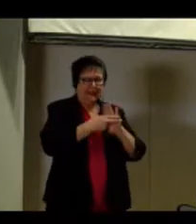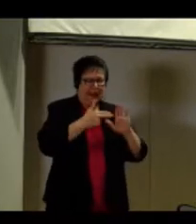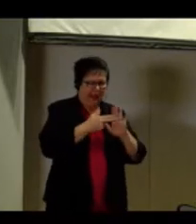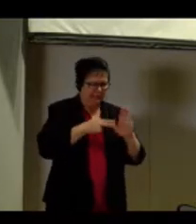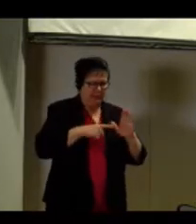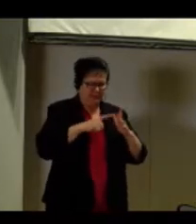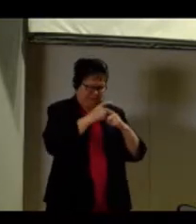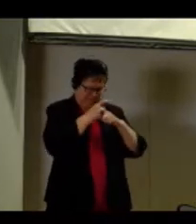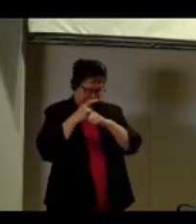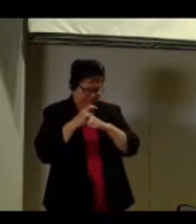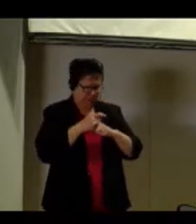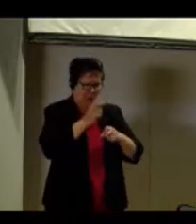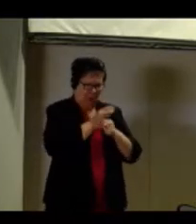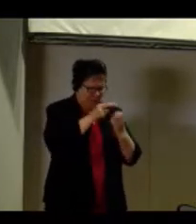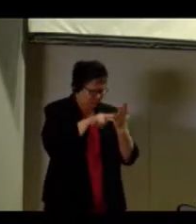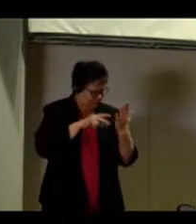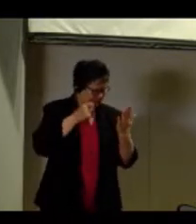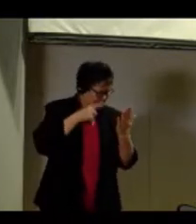and such things.